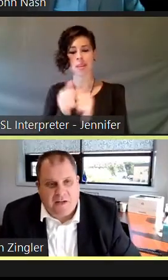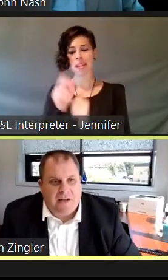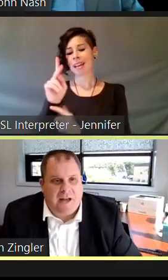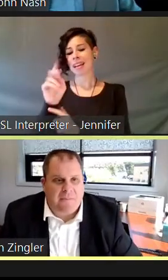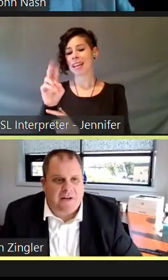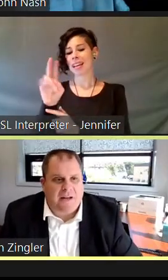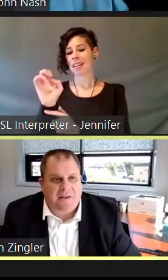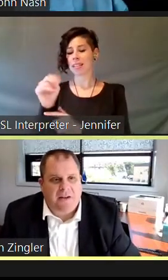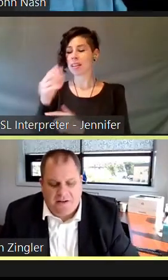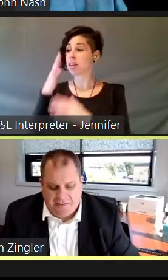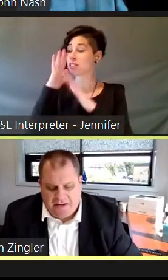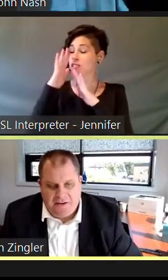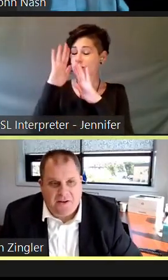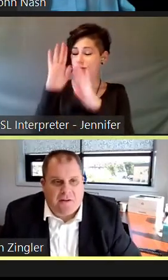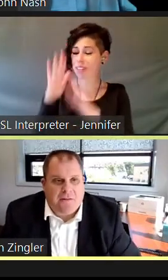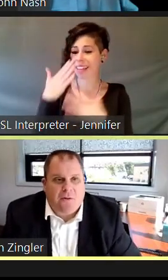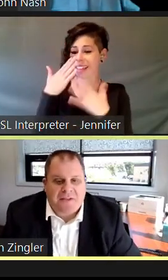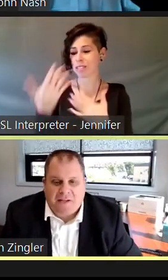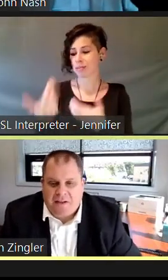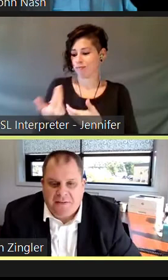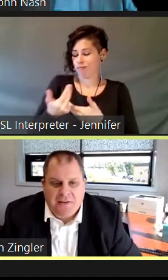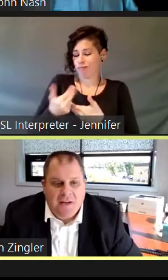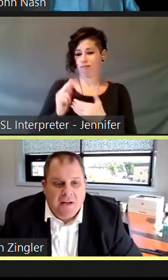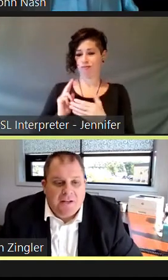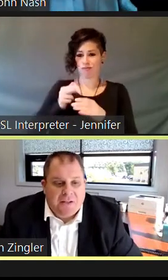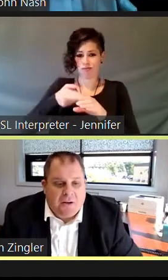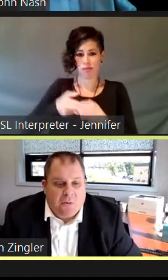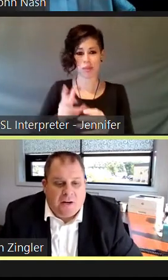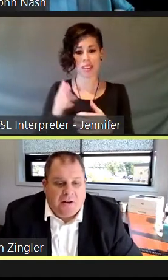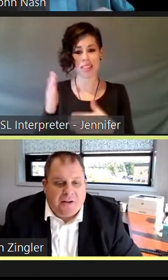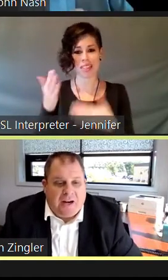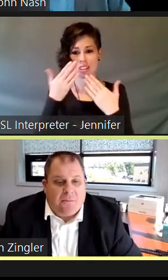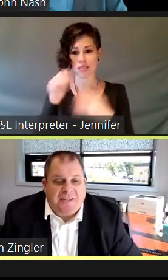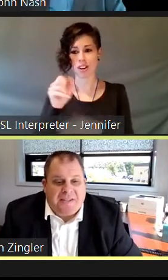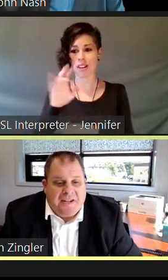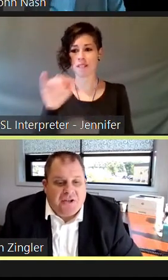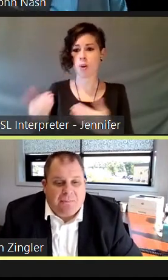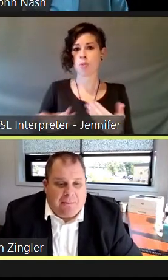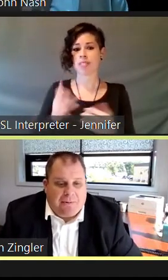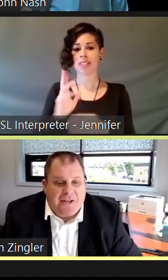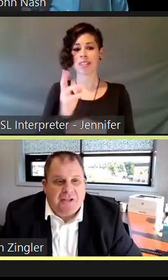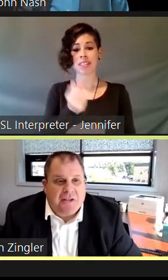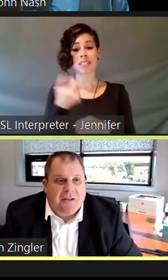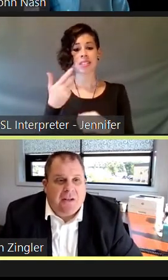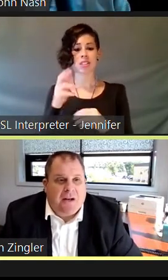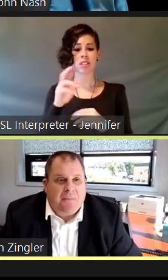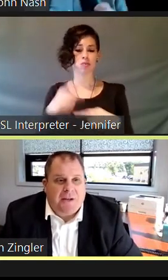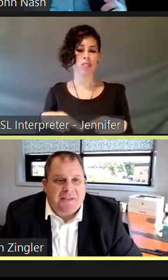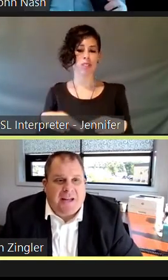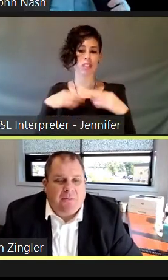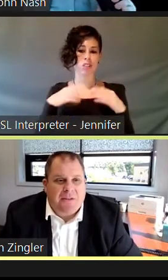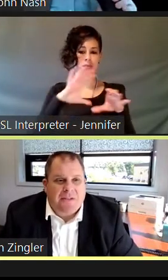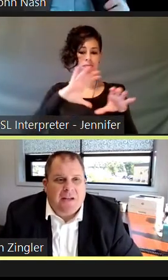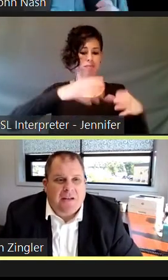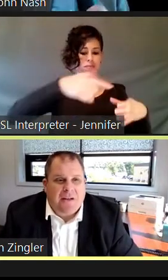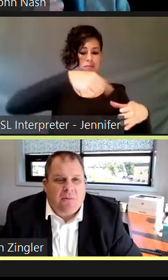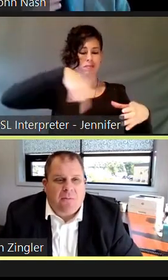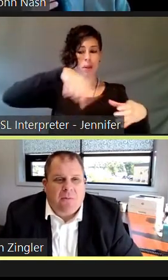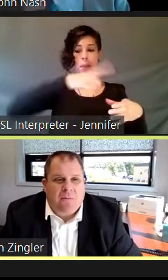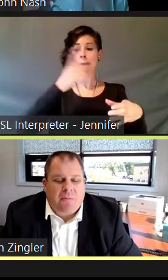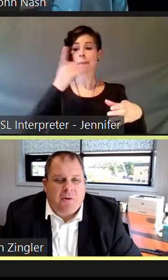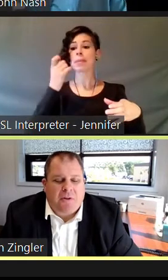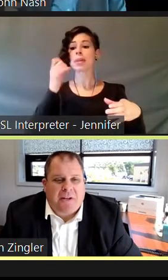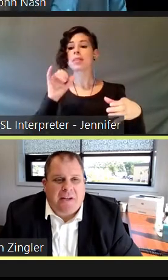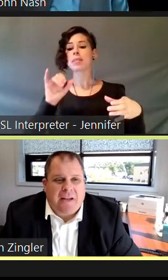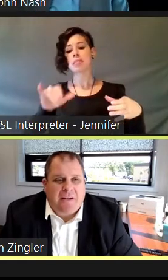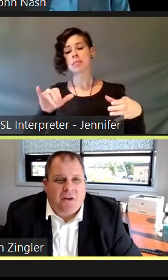for having me again, Doug, and thank you to the ARC for hosting this. So we're going to look at our residential population because that was,